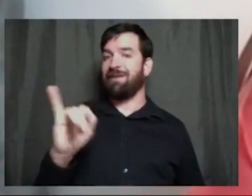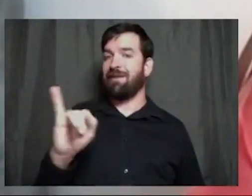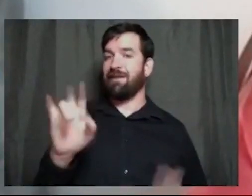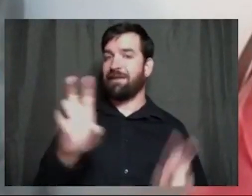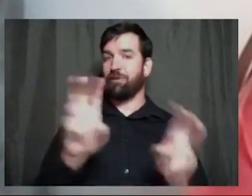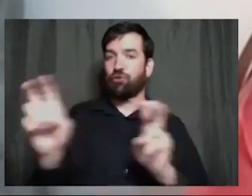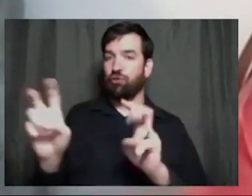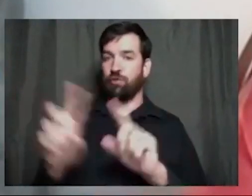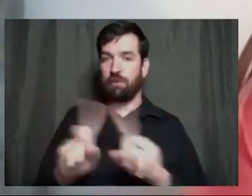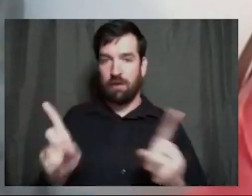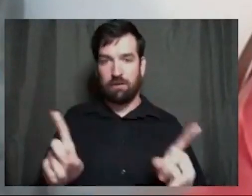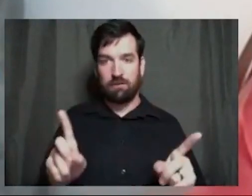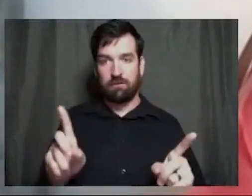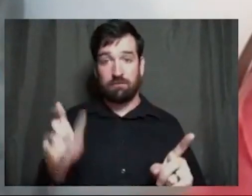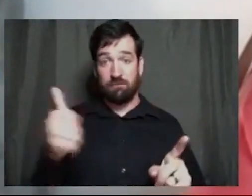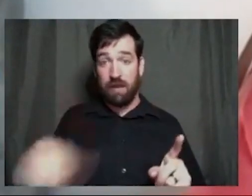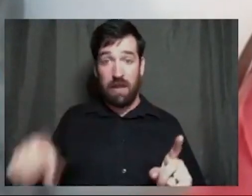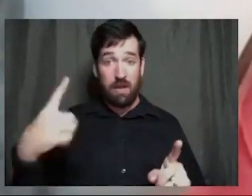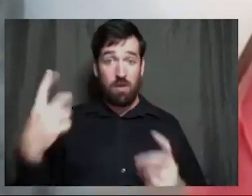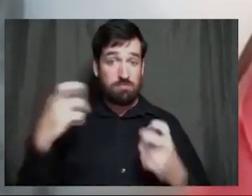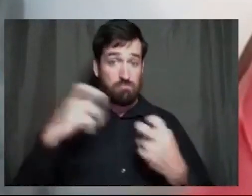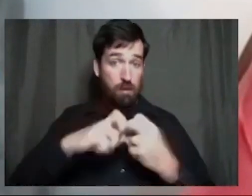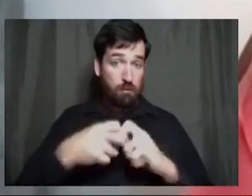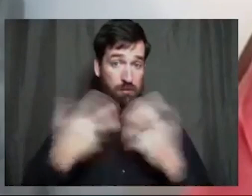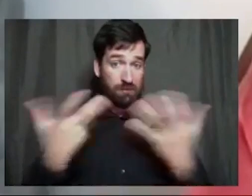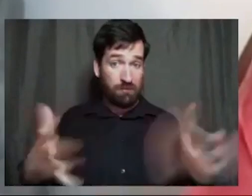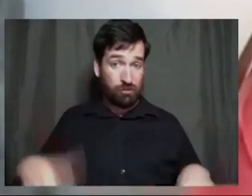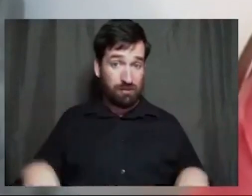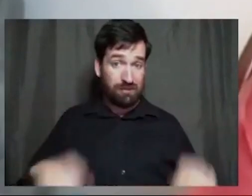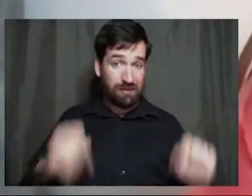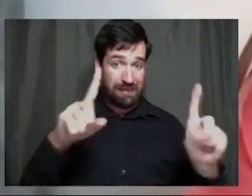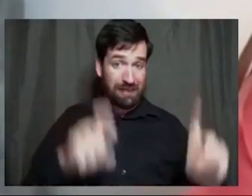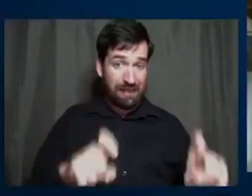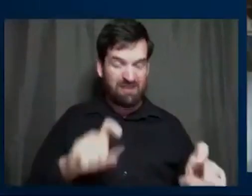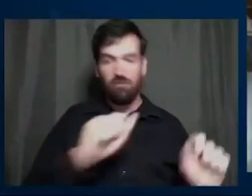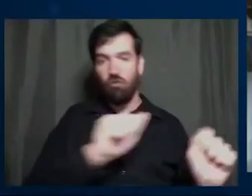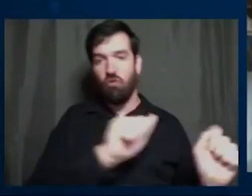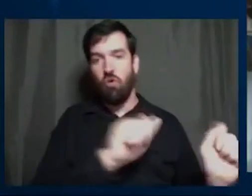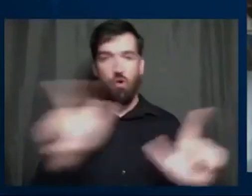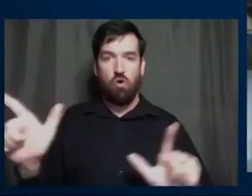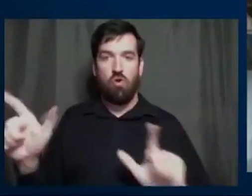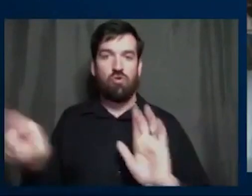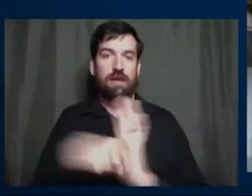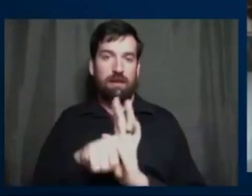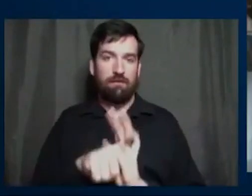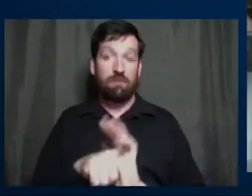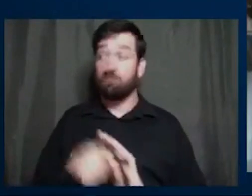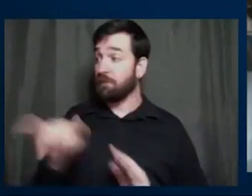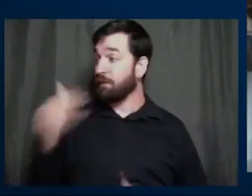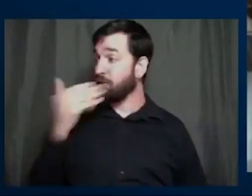anybody who had problems this week got tested and was negative. So that is good news.